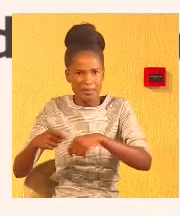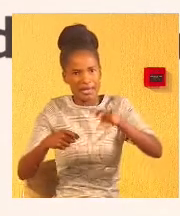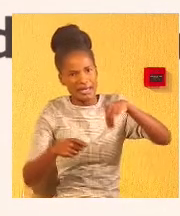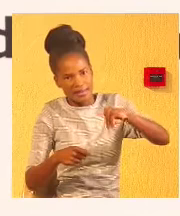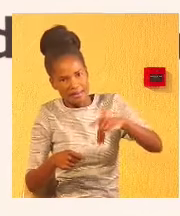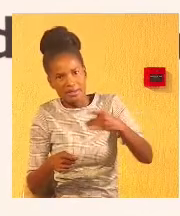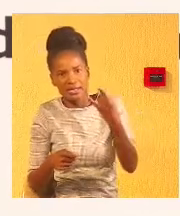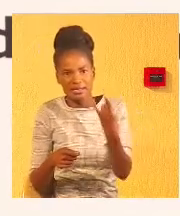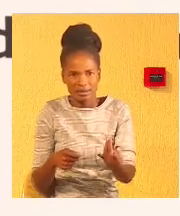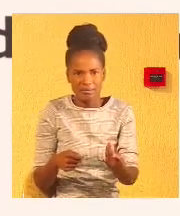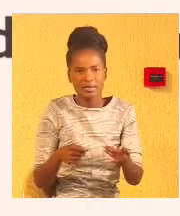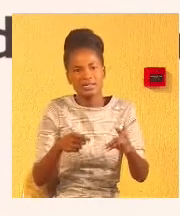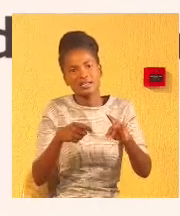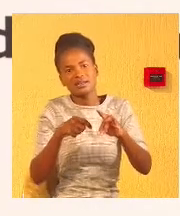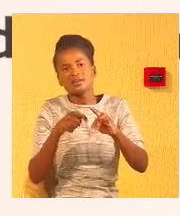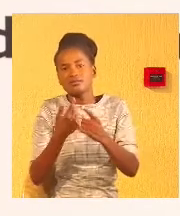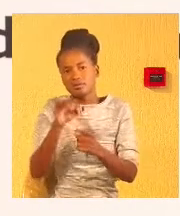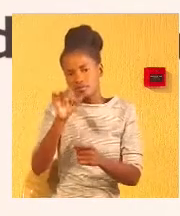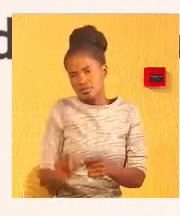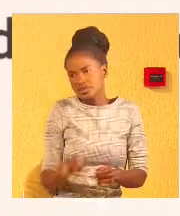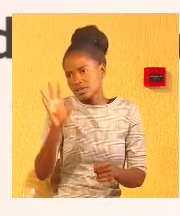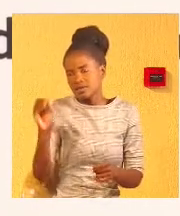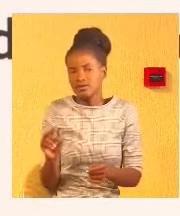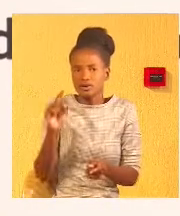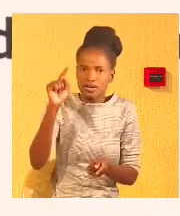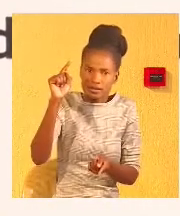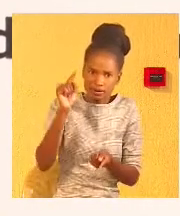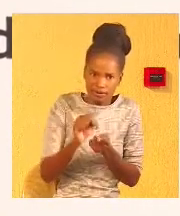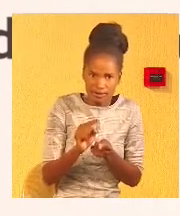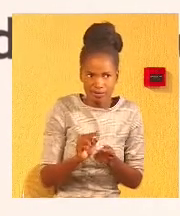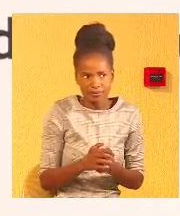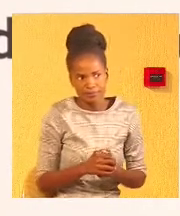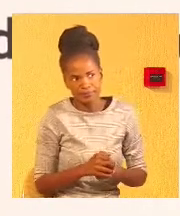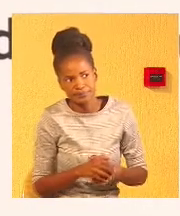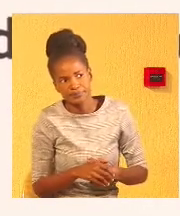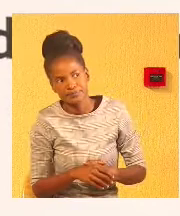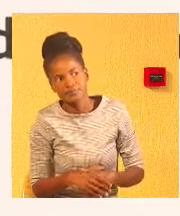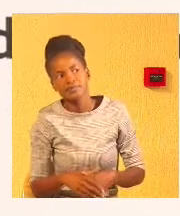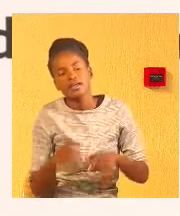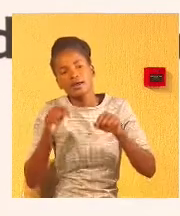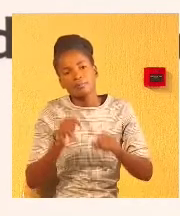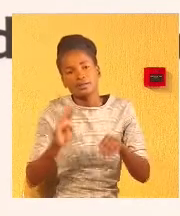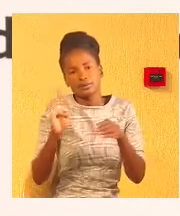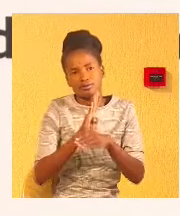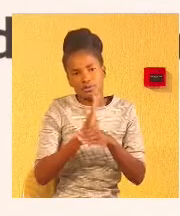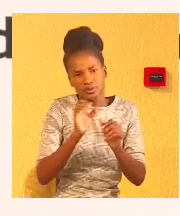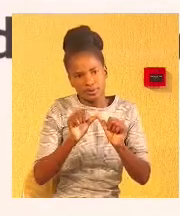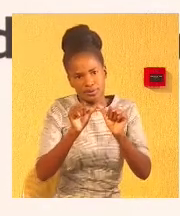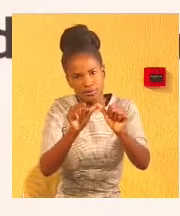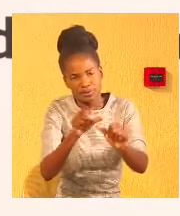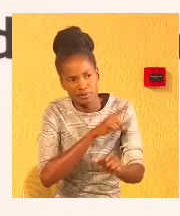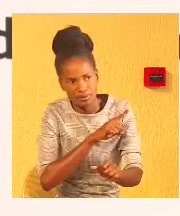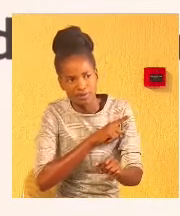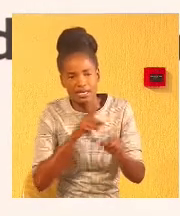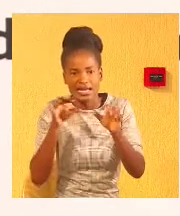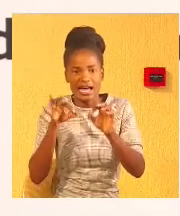of winners and of exports to South Africa. Thank you. Be that as it may be, the business is continuing because agriculture